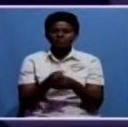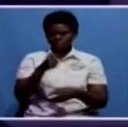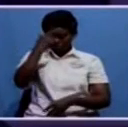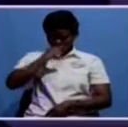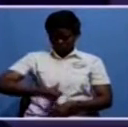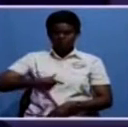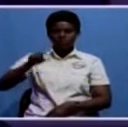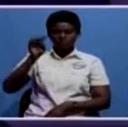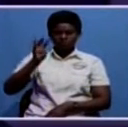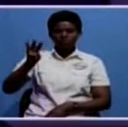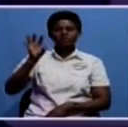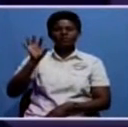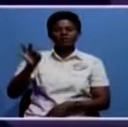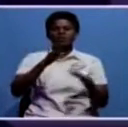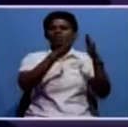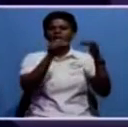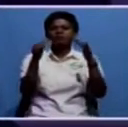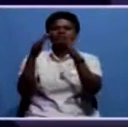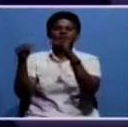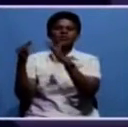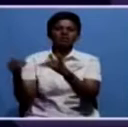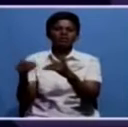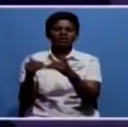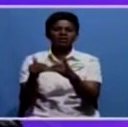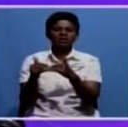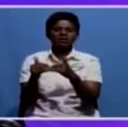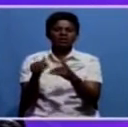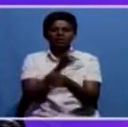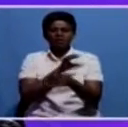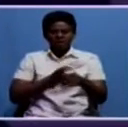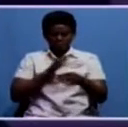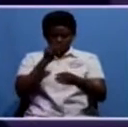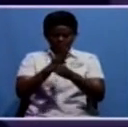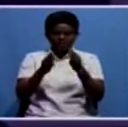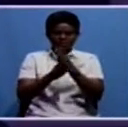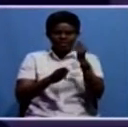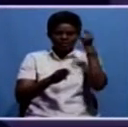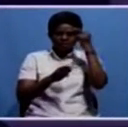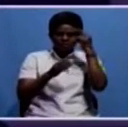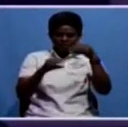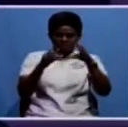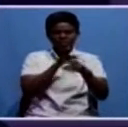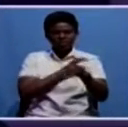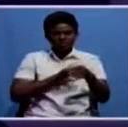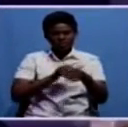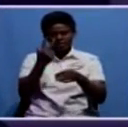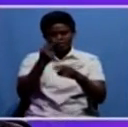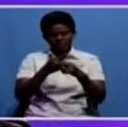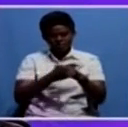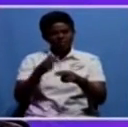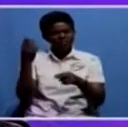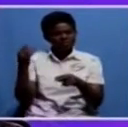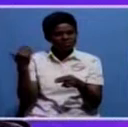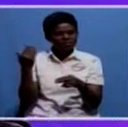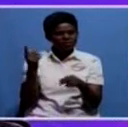built by a company that was contracted by government. But look, government giving a contract to a company that's 3 months. Yeah, old, but that's and